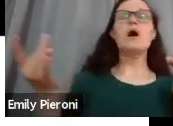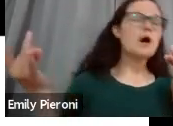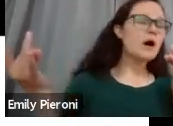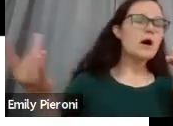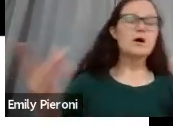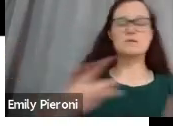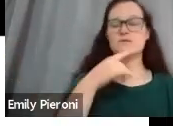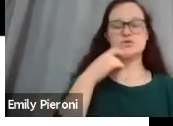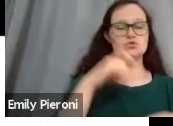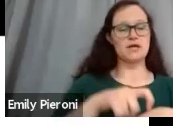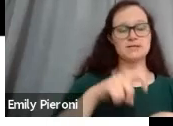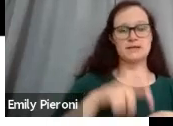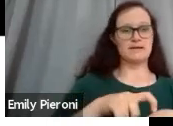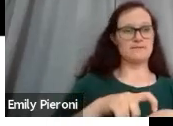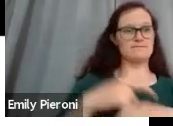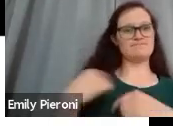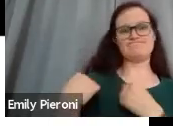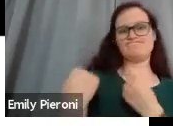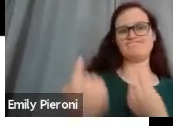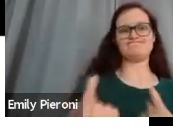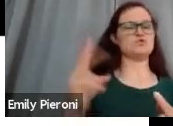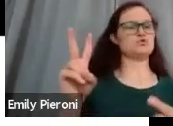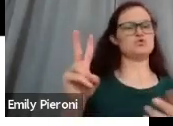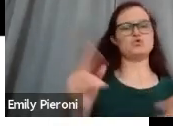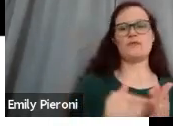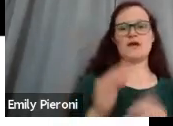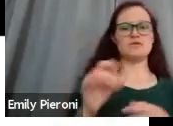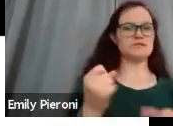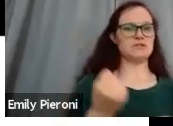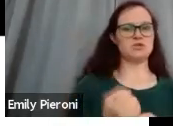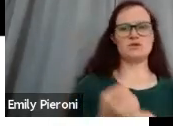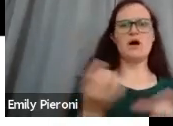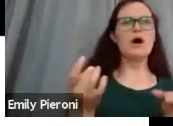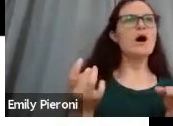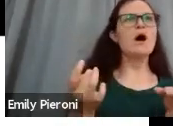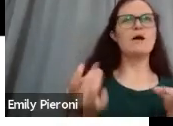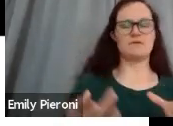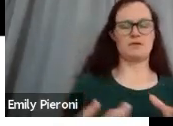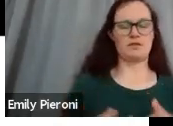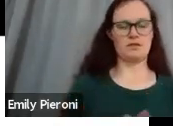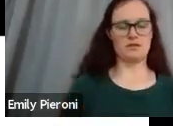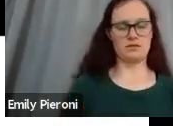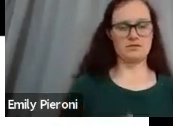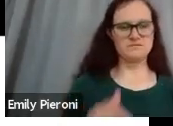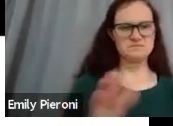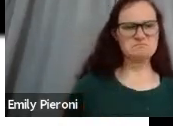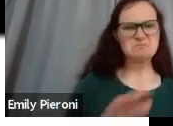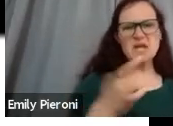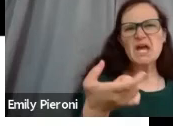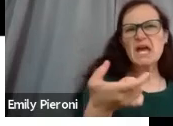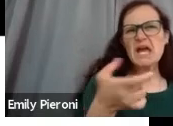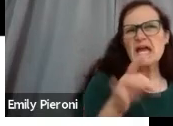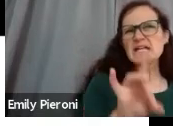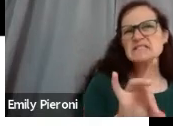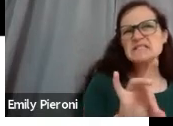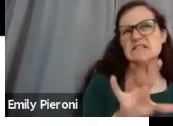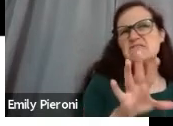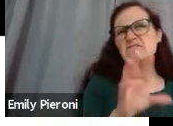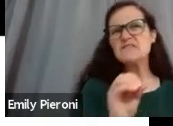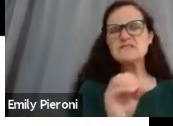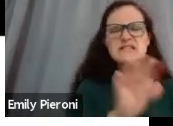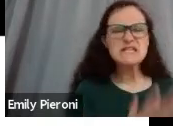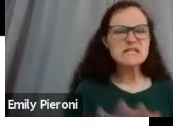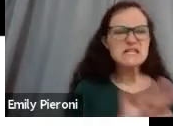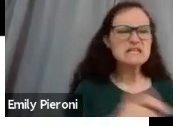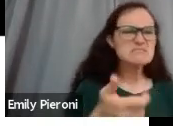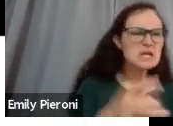years. And if you look at the trends that started in about 1875, 1850, 1890, somewhere in that